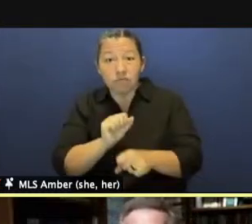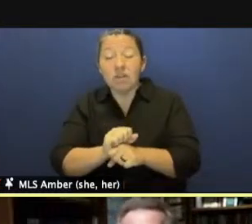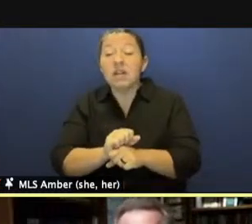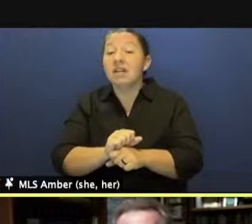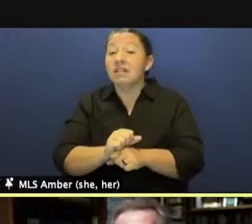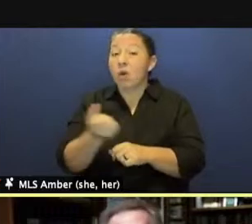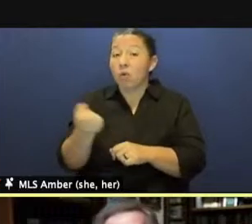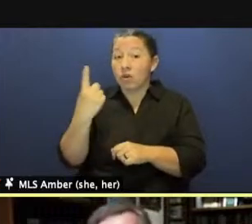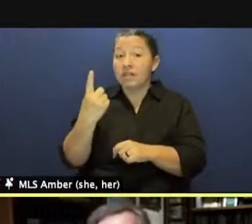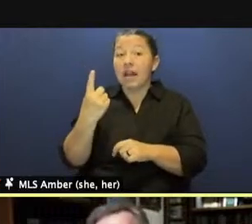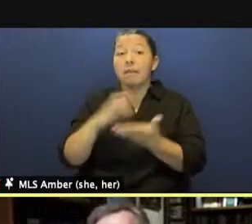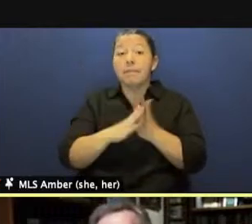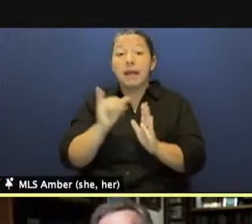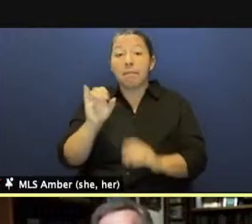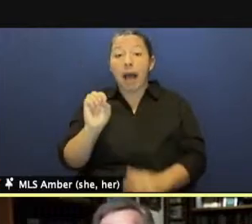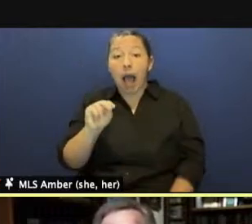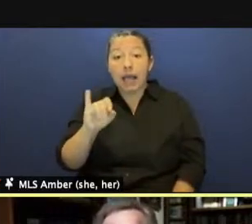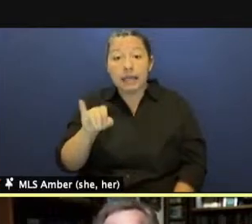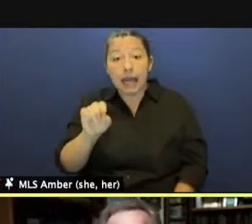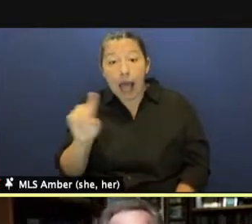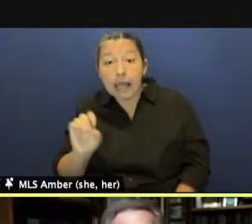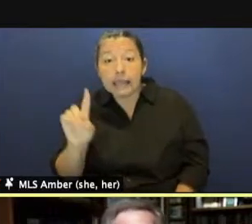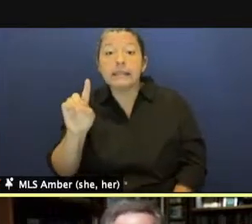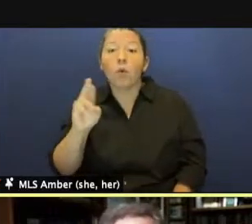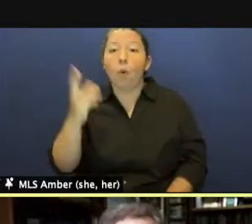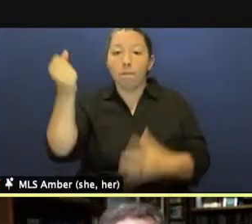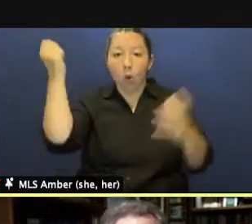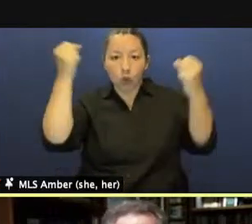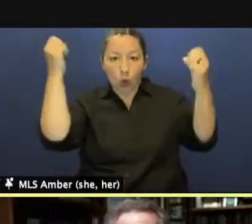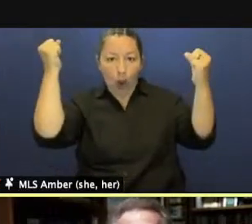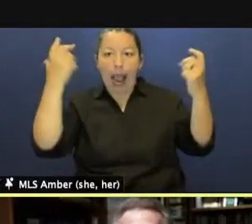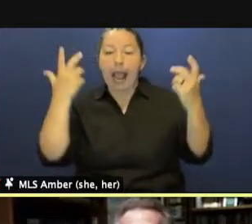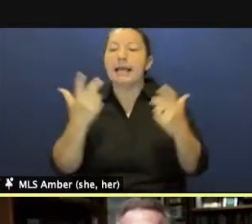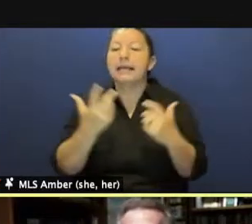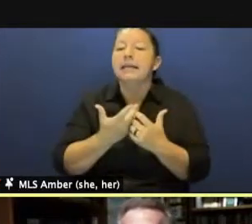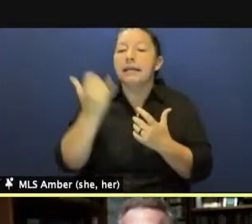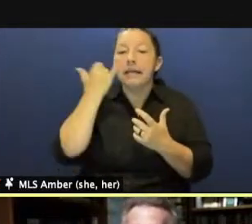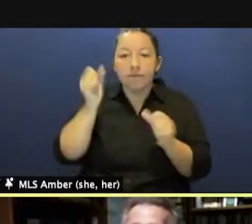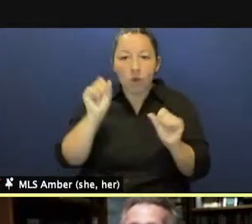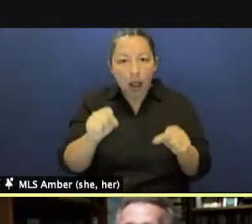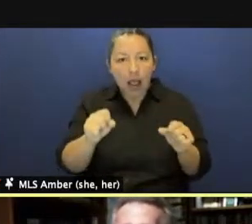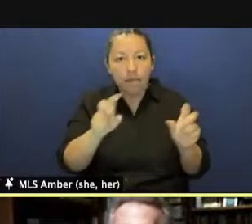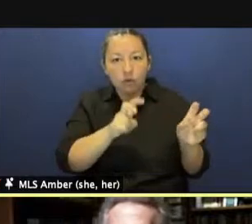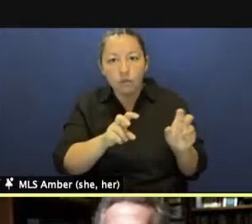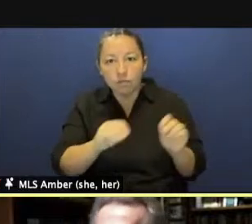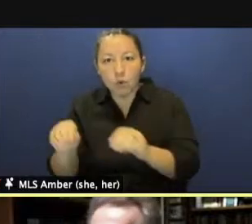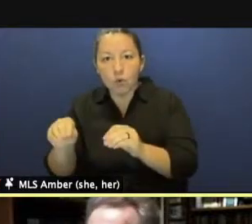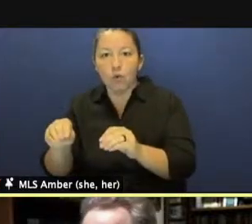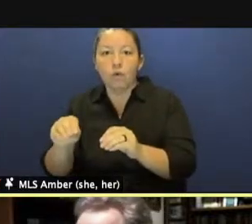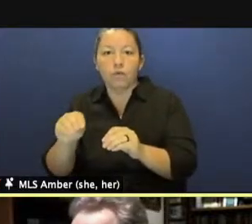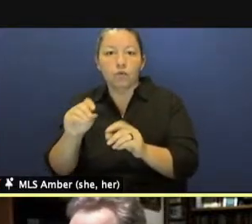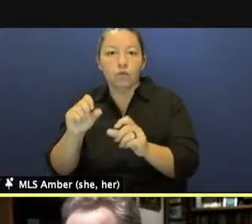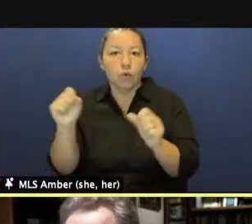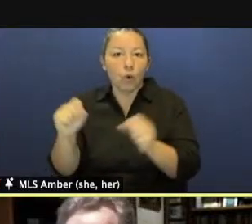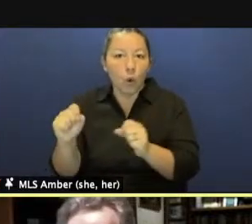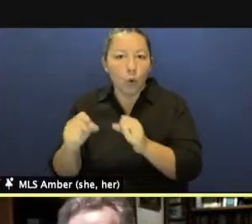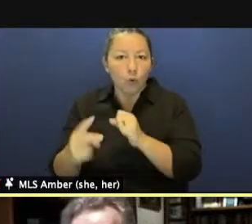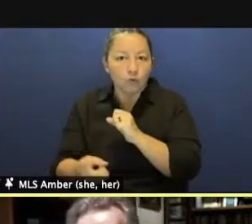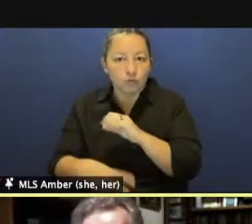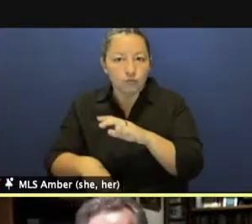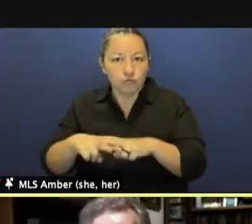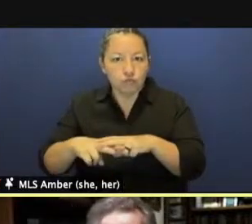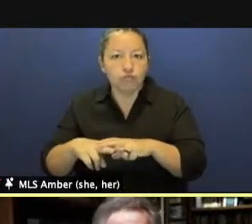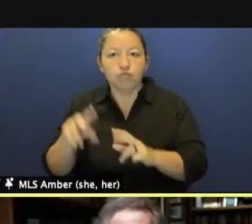pulled away, or as they are able to move to cold traps, end up once again in